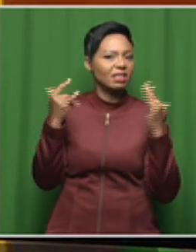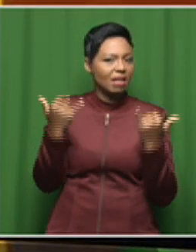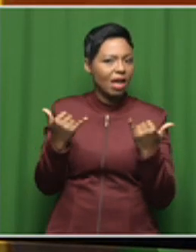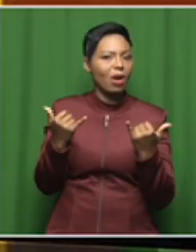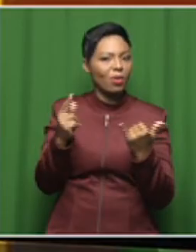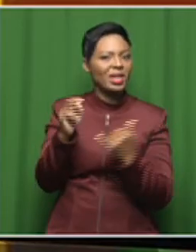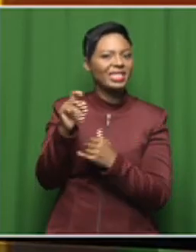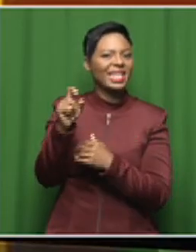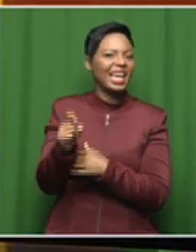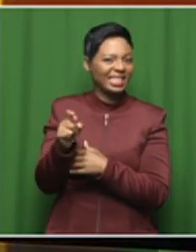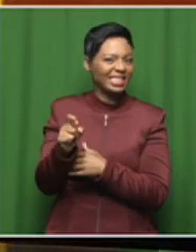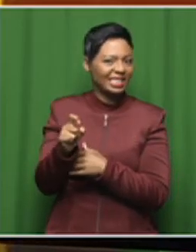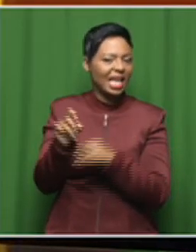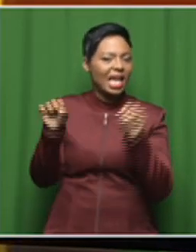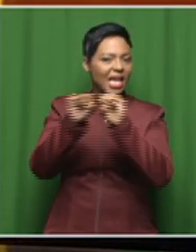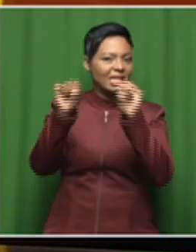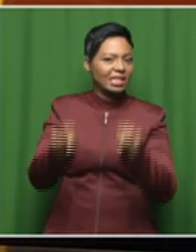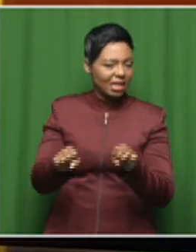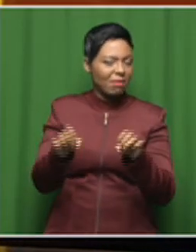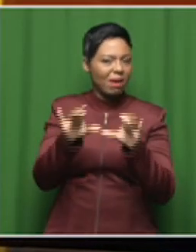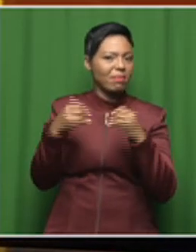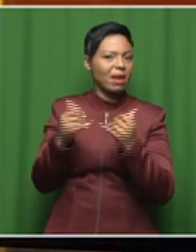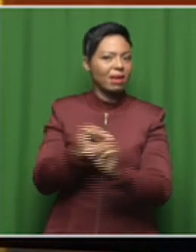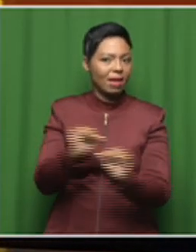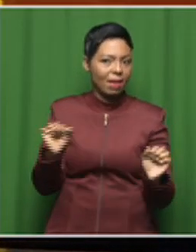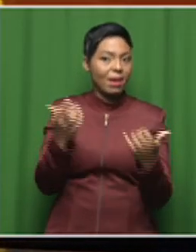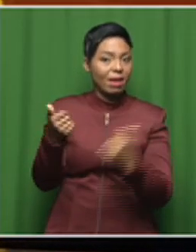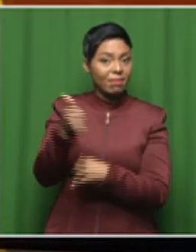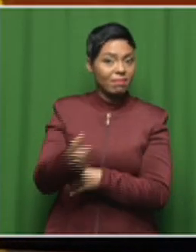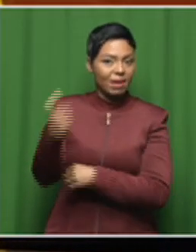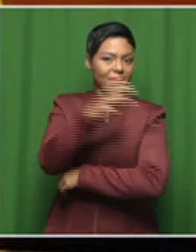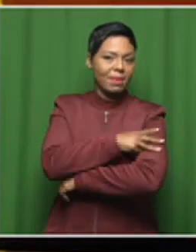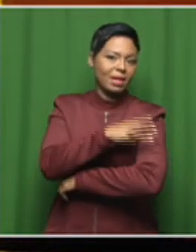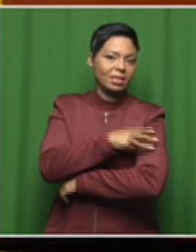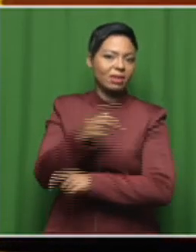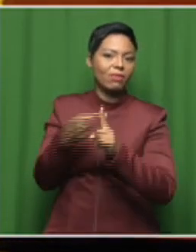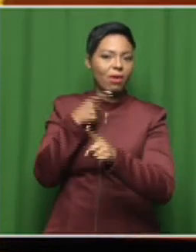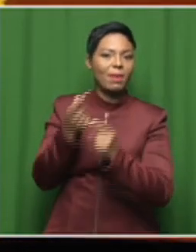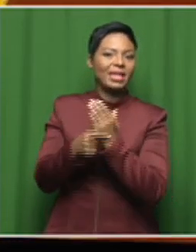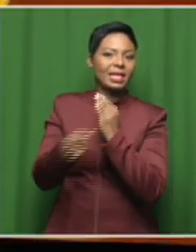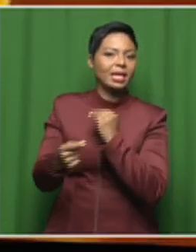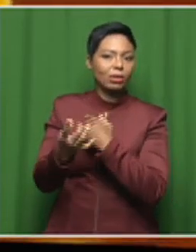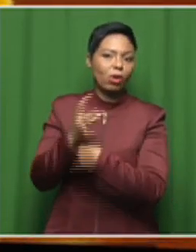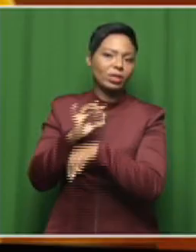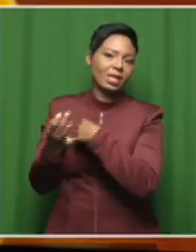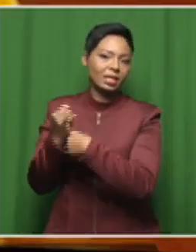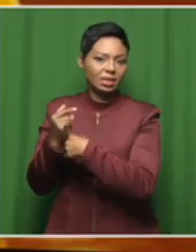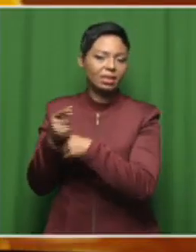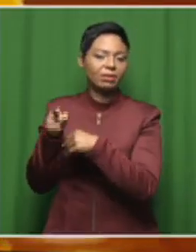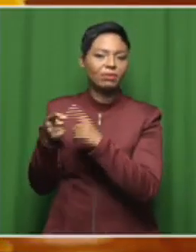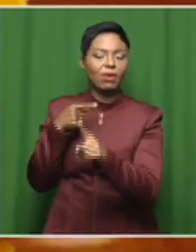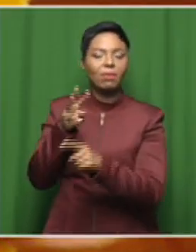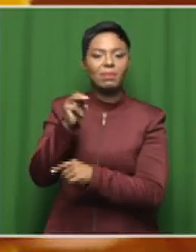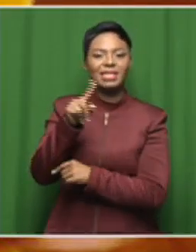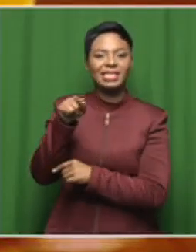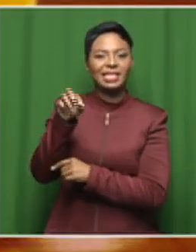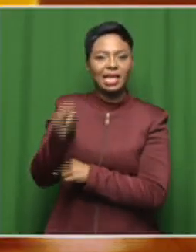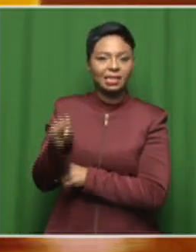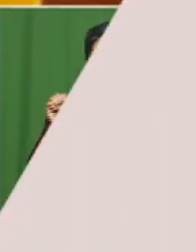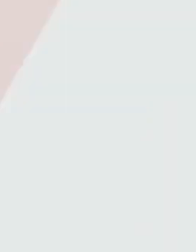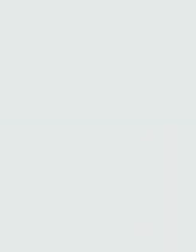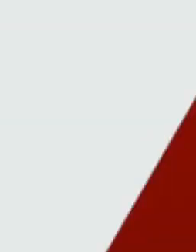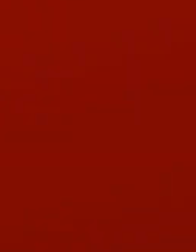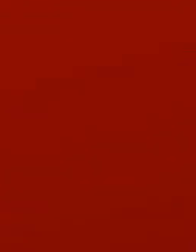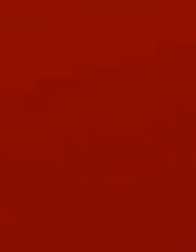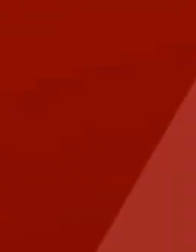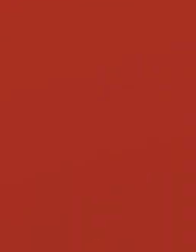by Evádne Bronkhorst, who is the Senior Manager Tax Consulting at Forvis Mazars in South Africa. Evádne, thanks so much for your time.